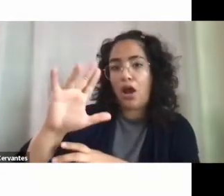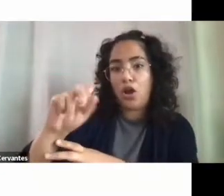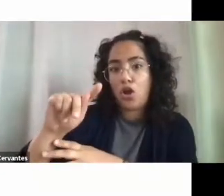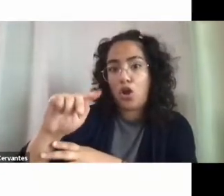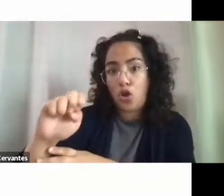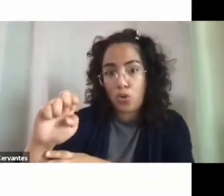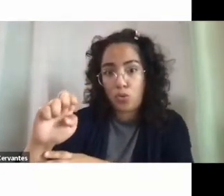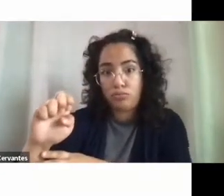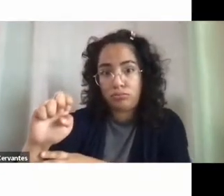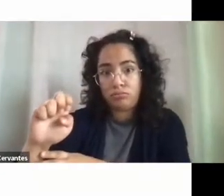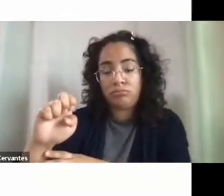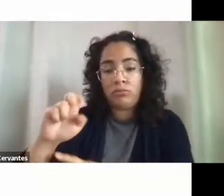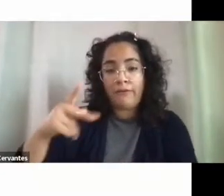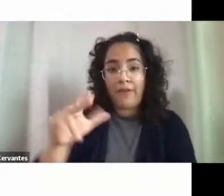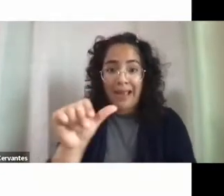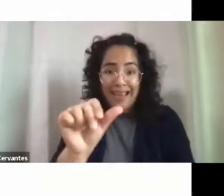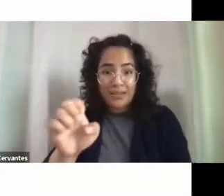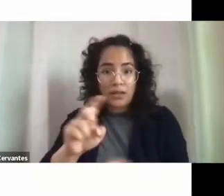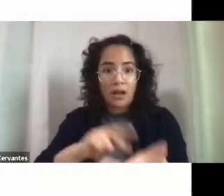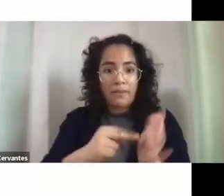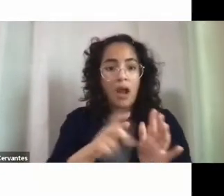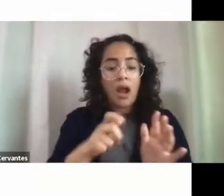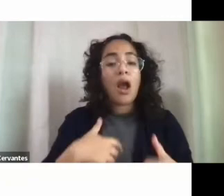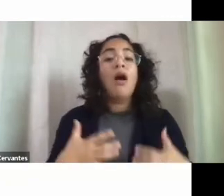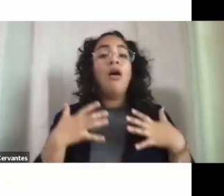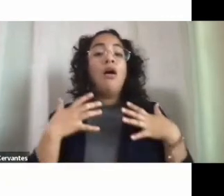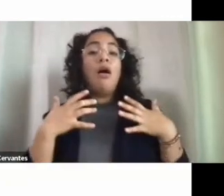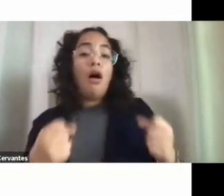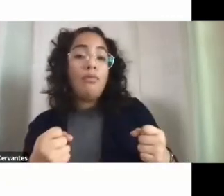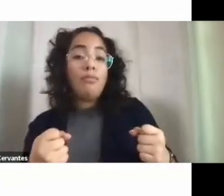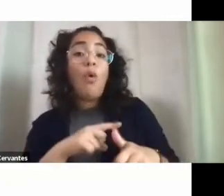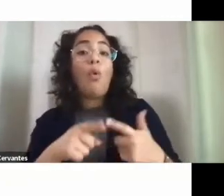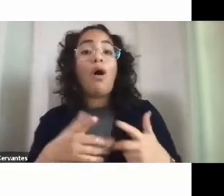fully recover, or they can experience post-COVID